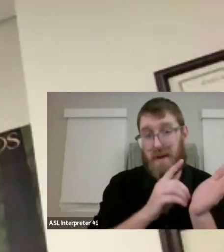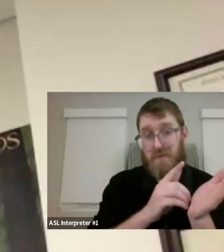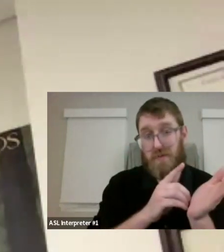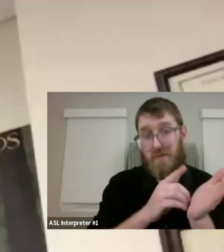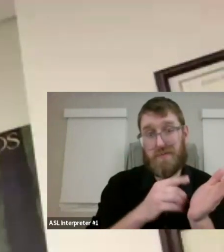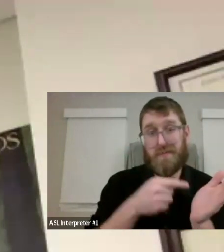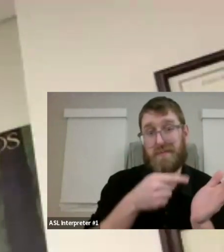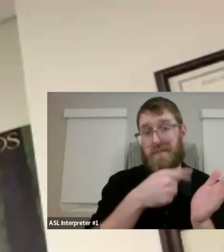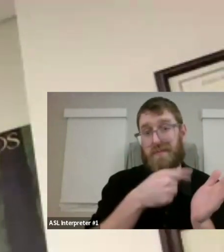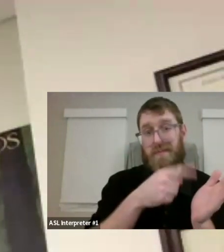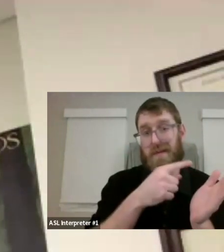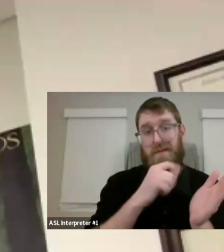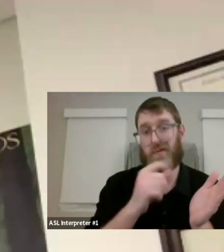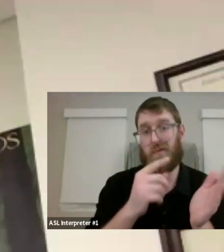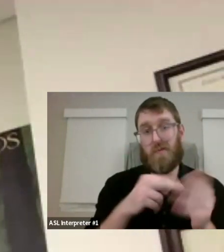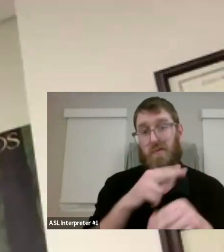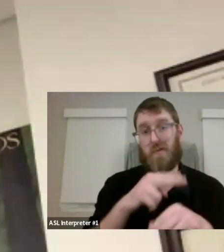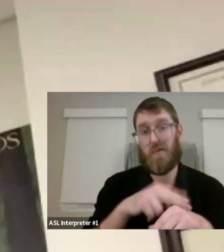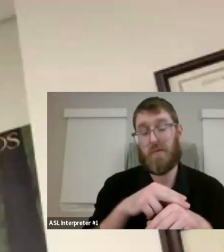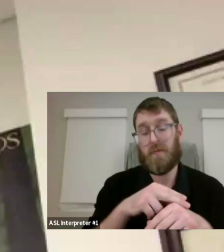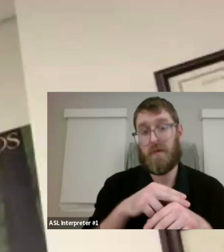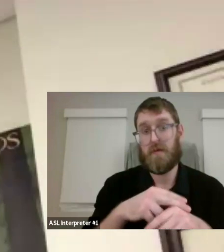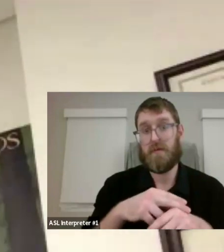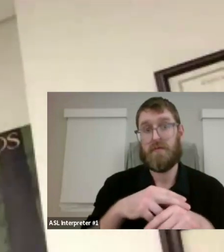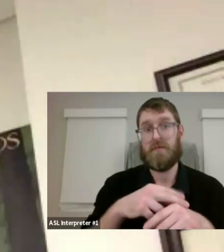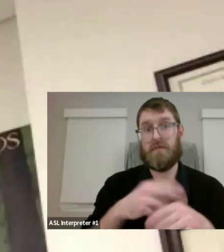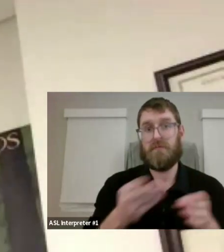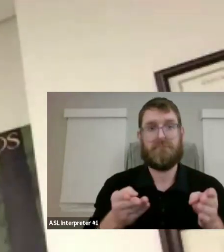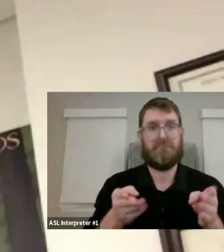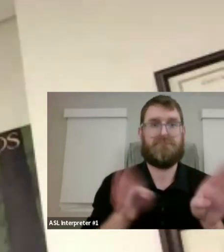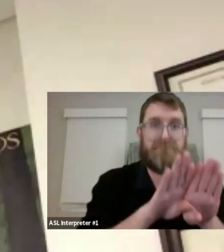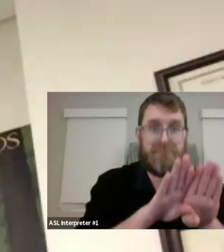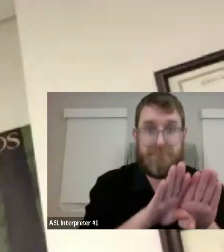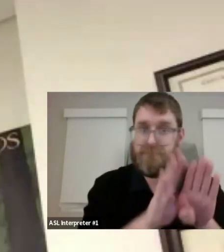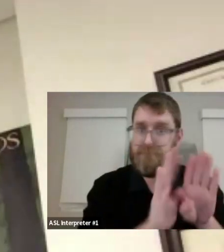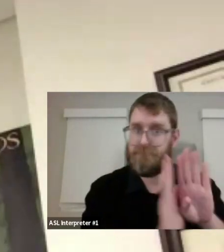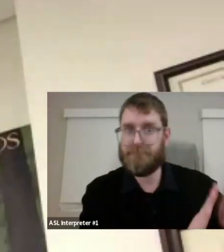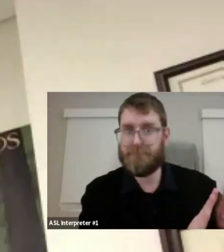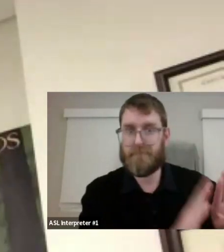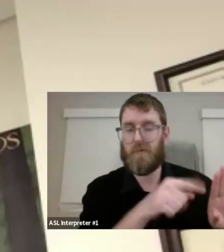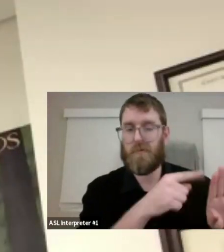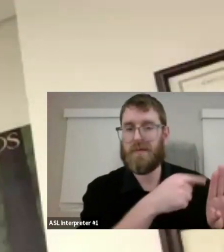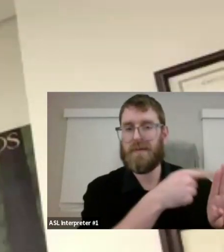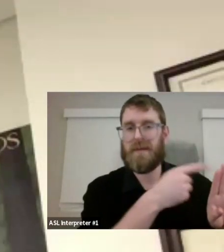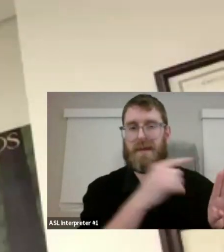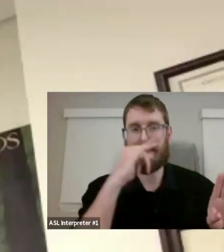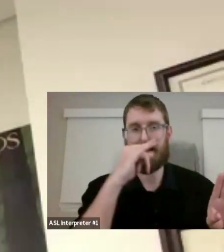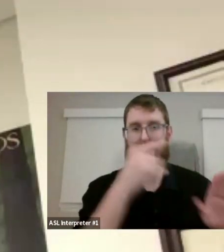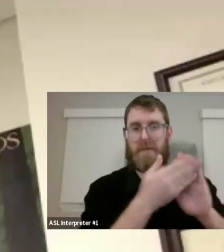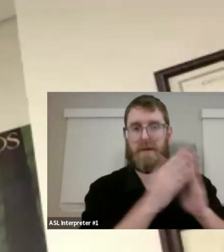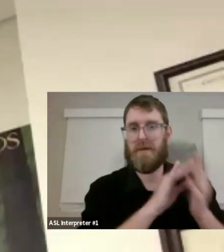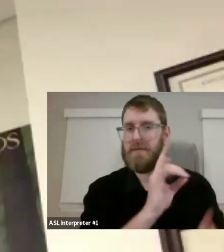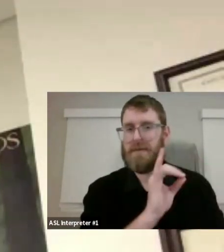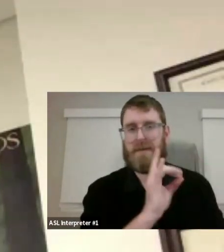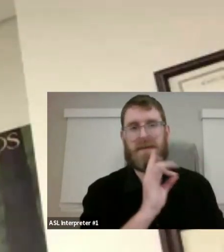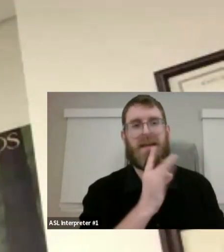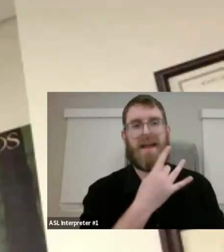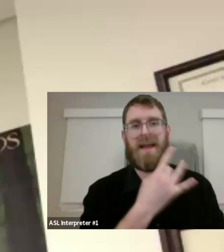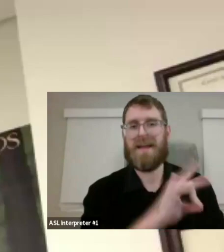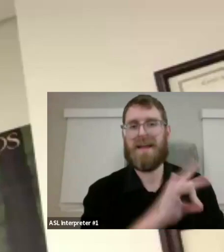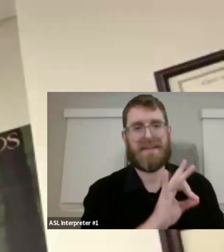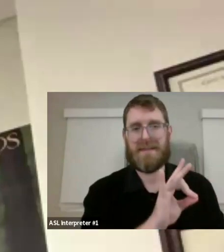they don't usually suddenly shut the door on you when the child turns 18. They usually have a way